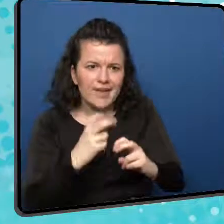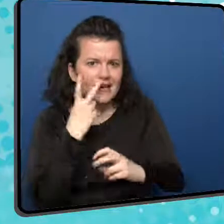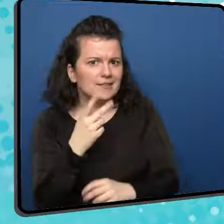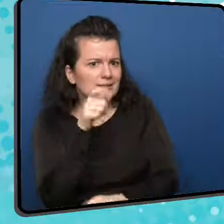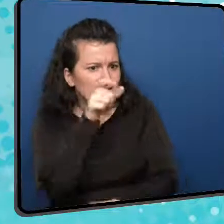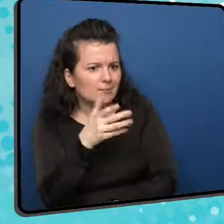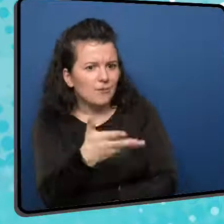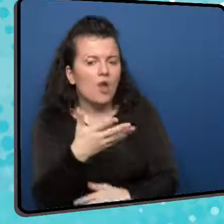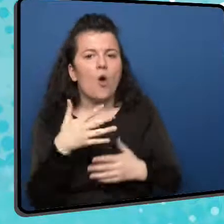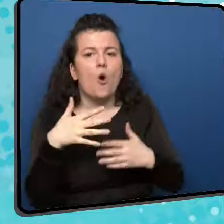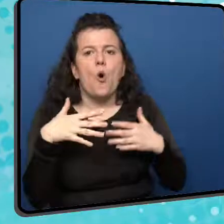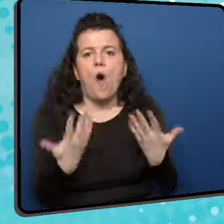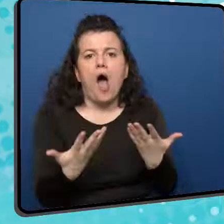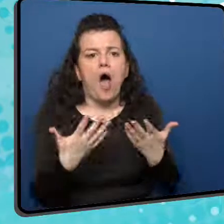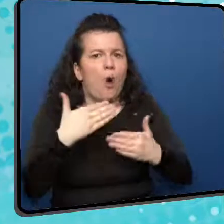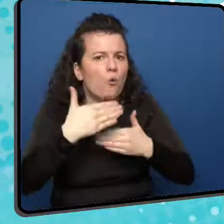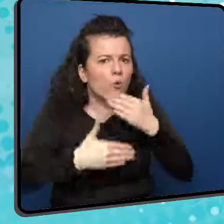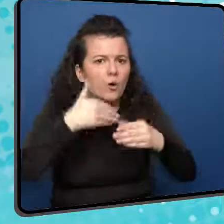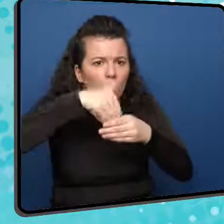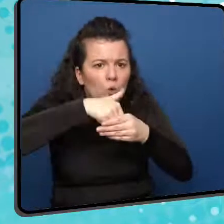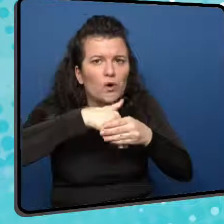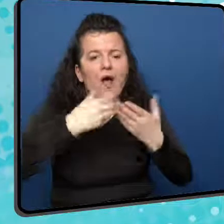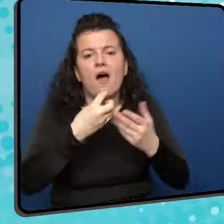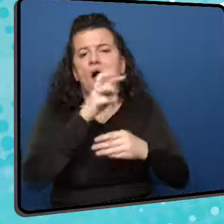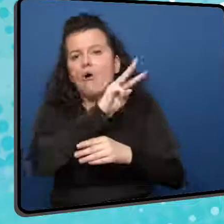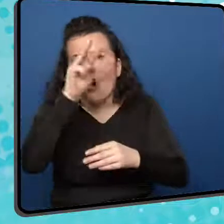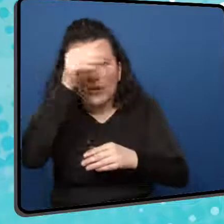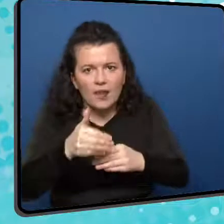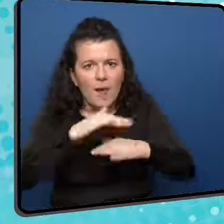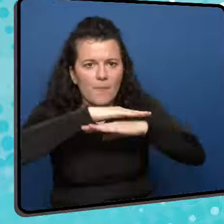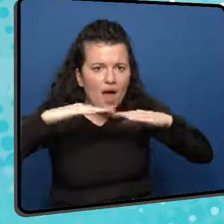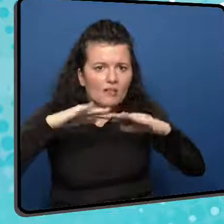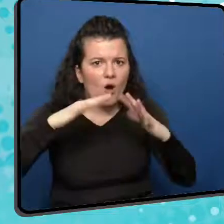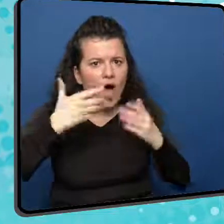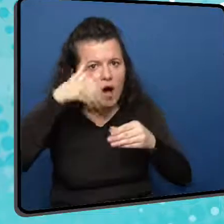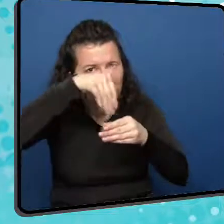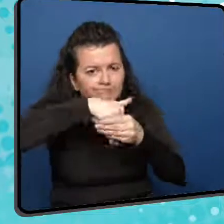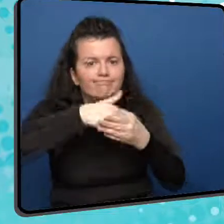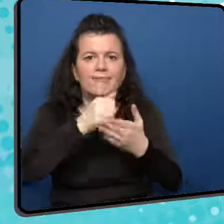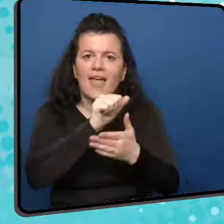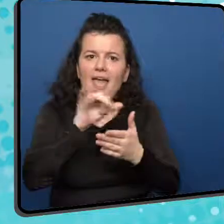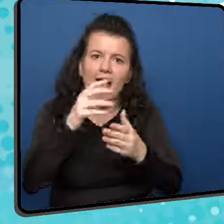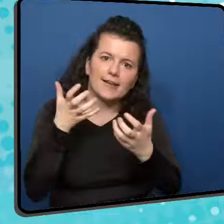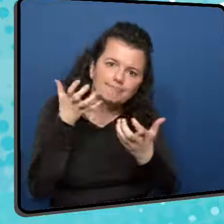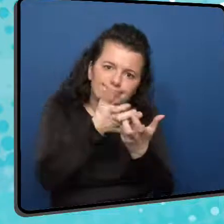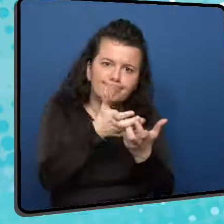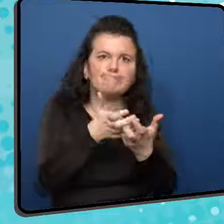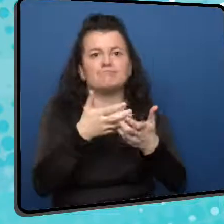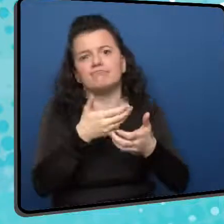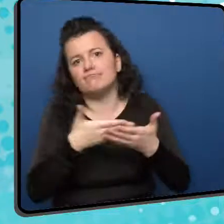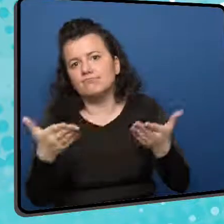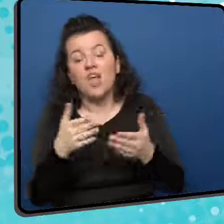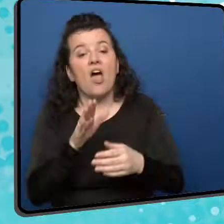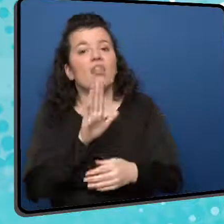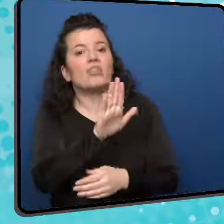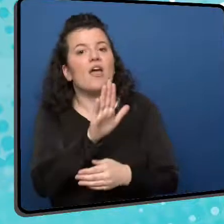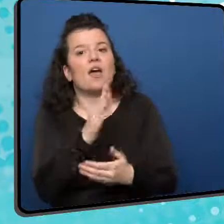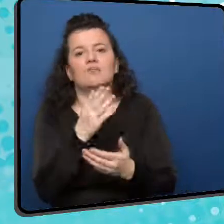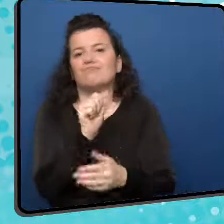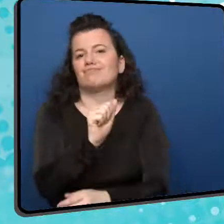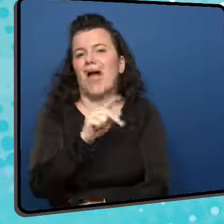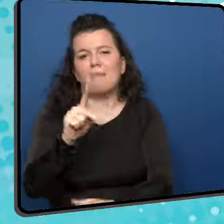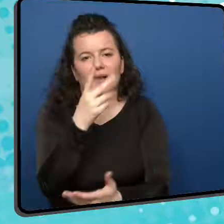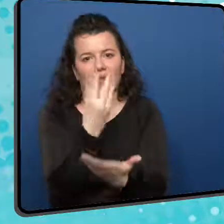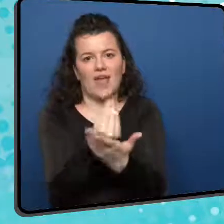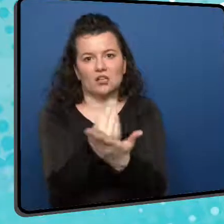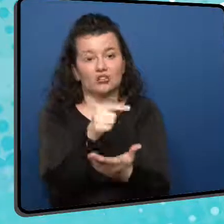does the customer churn and leave their platform? It might be looking at how we apply hyper-personalization to their application so that they can better